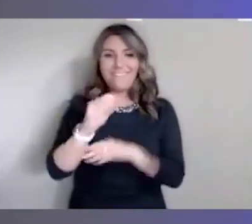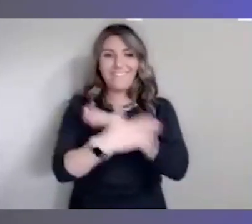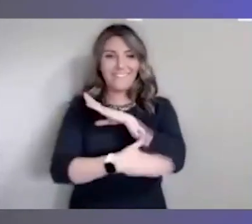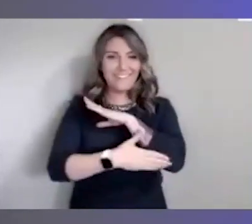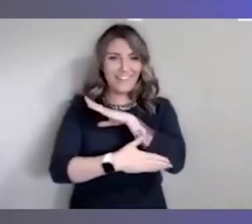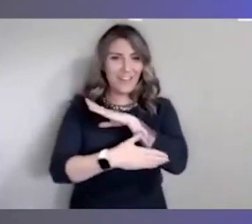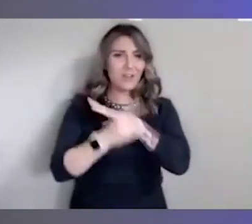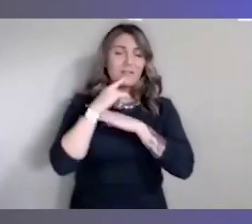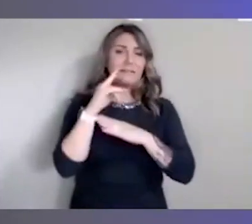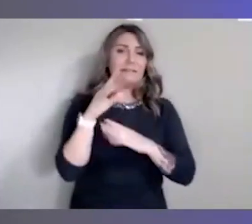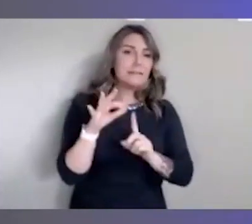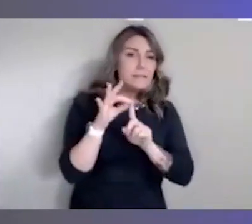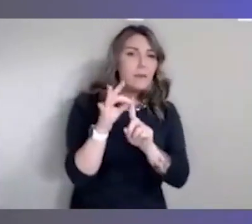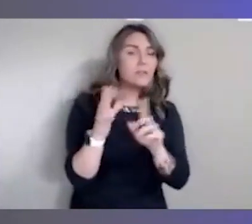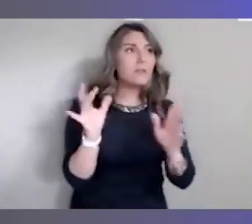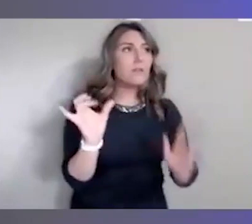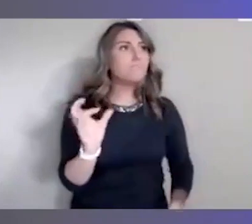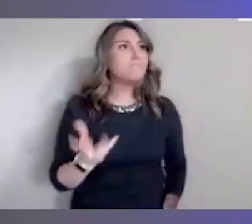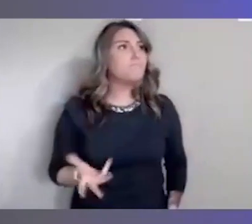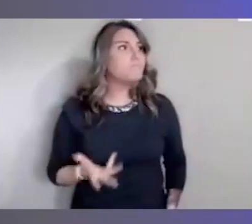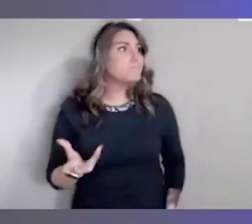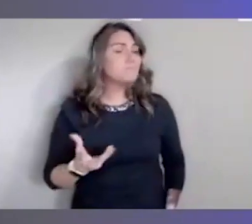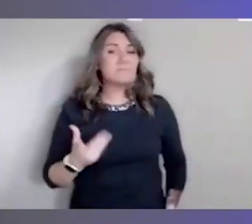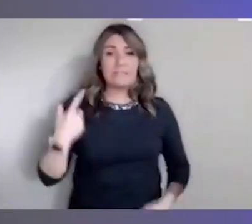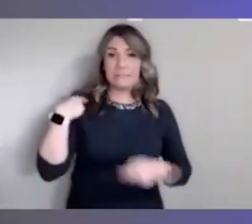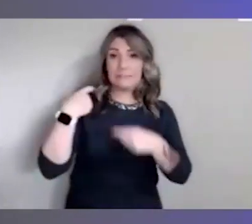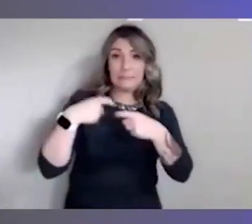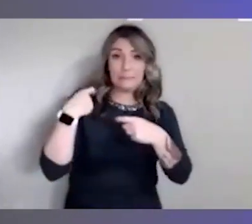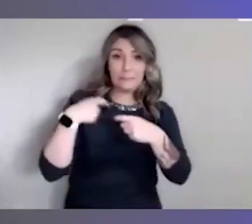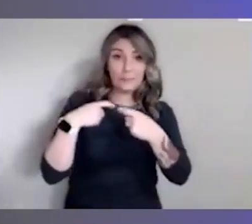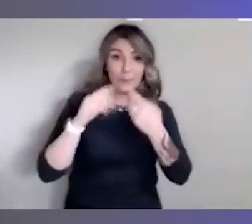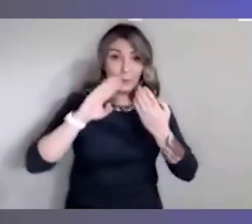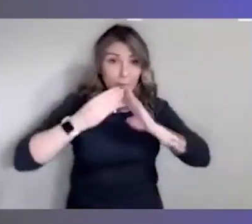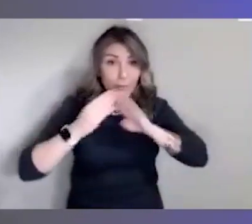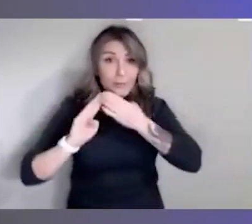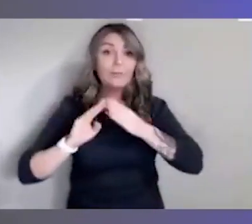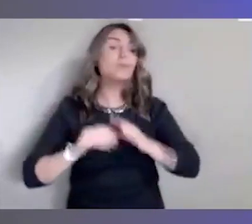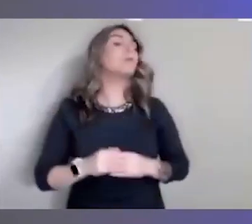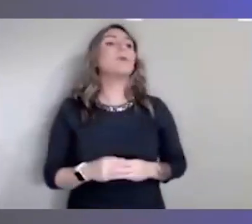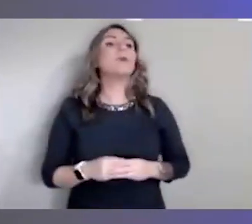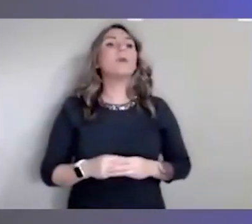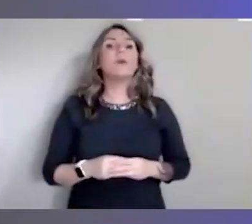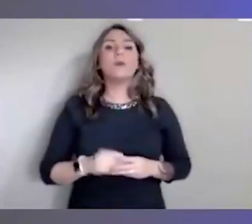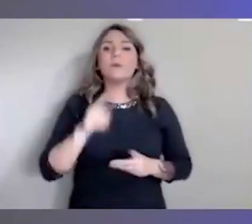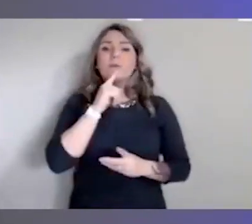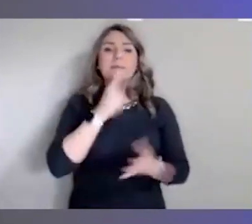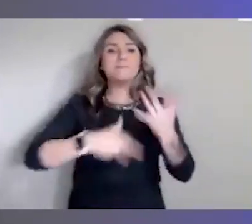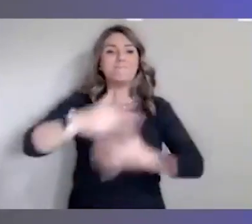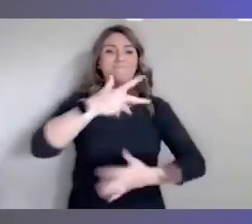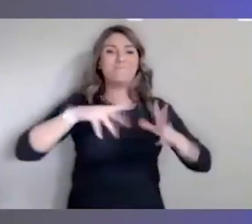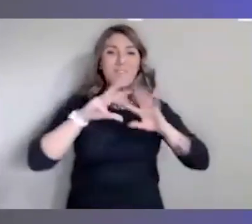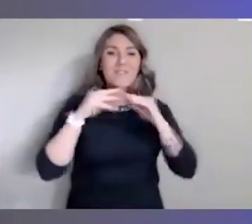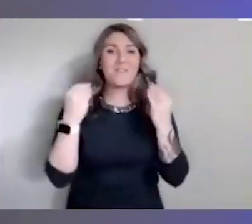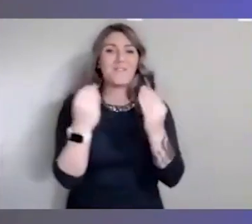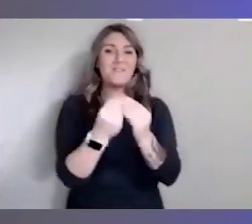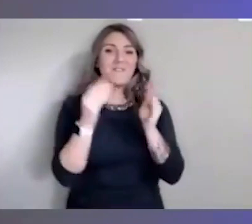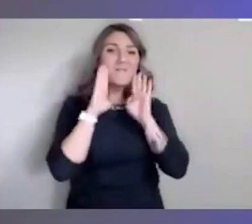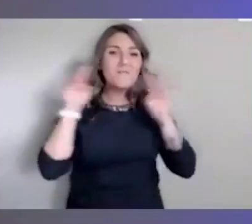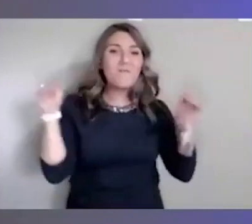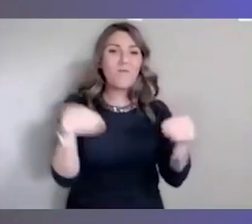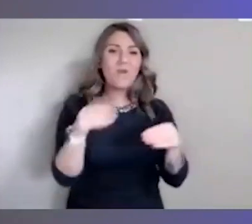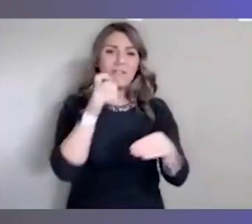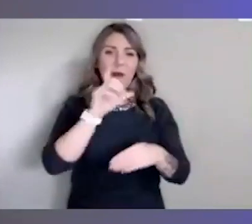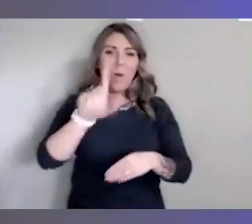especially the Hispanic community, they're very social, very family oriented, and it's not just their immediate family,